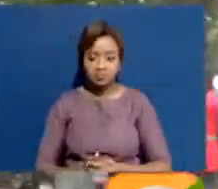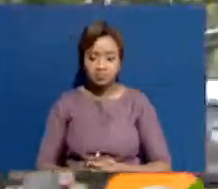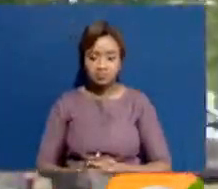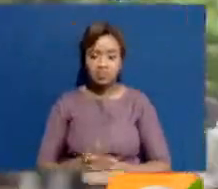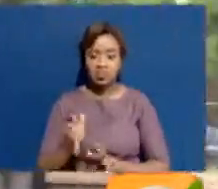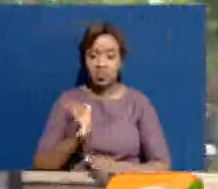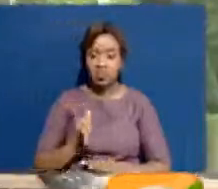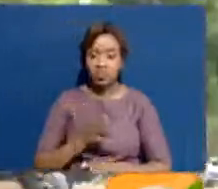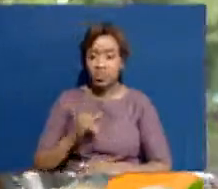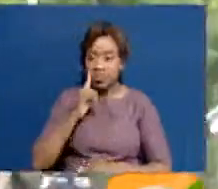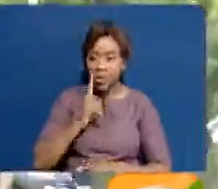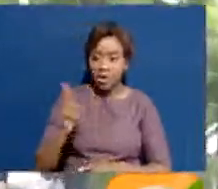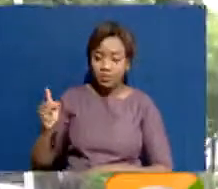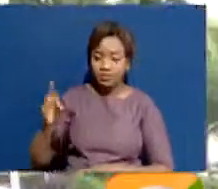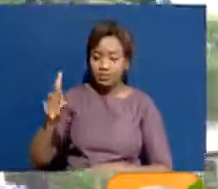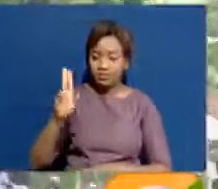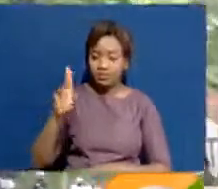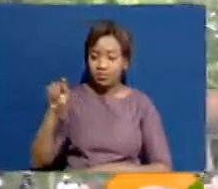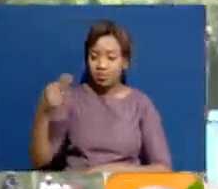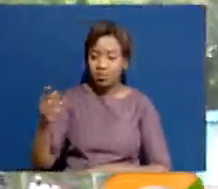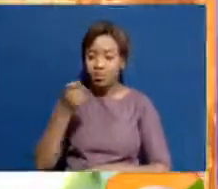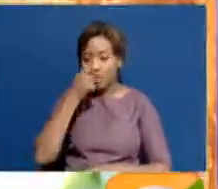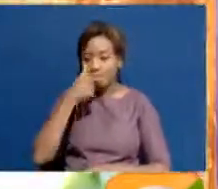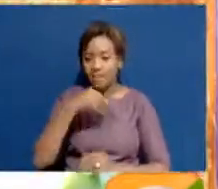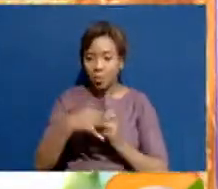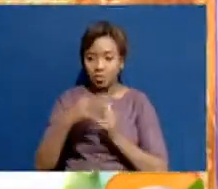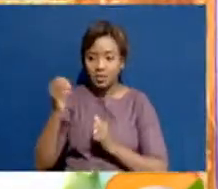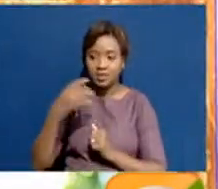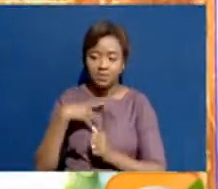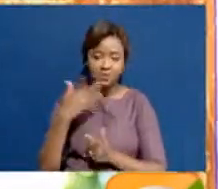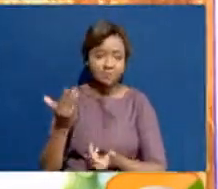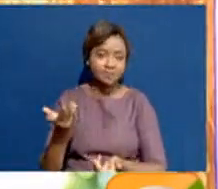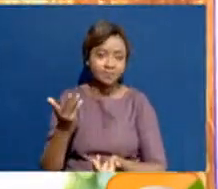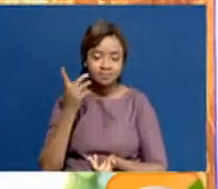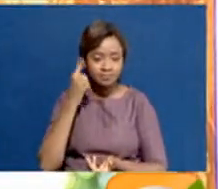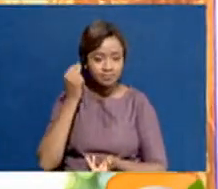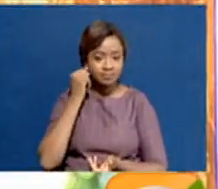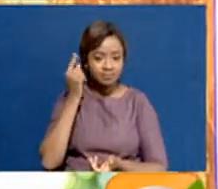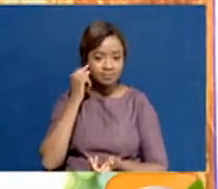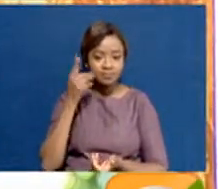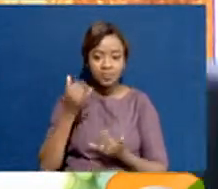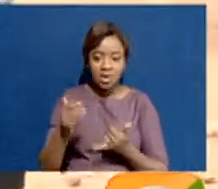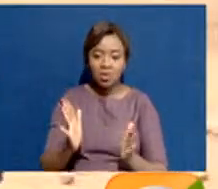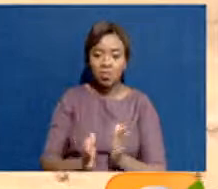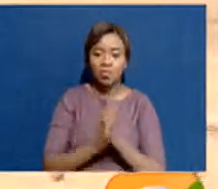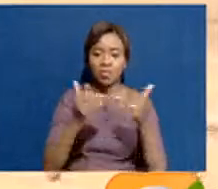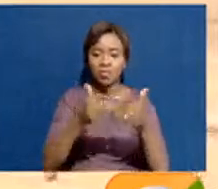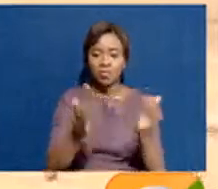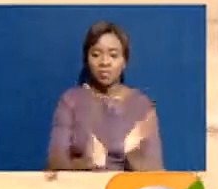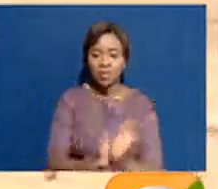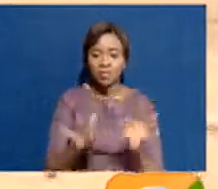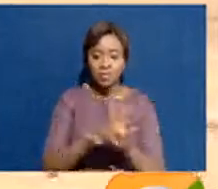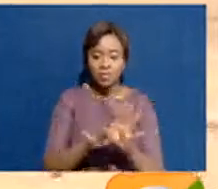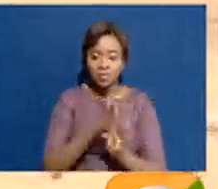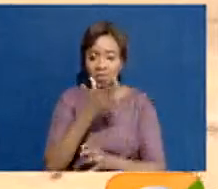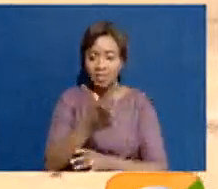80-year-old Ruth Kadzo stares forlornly into space. She joins members of her family at the Malindi Sub-County